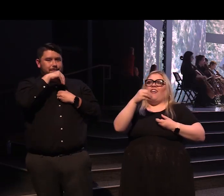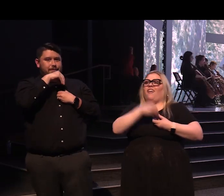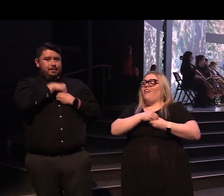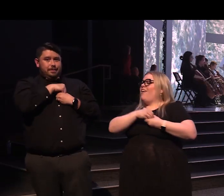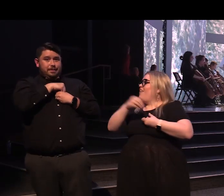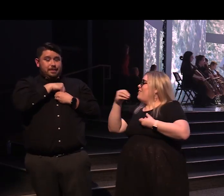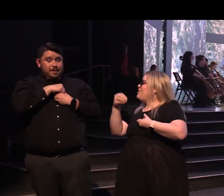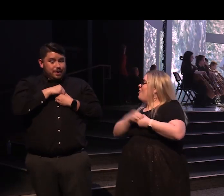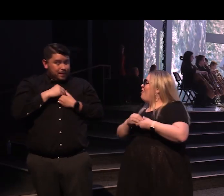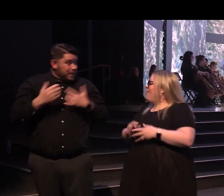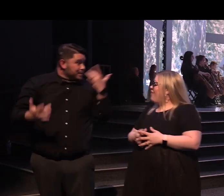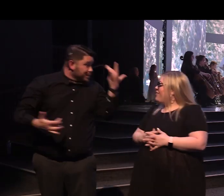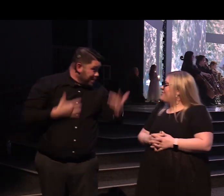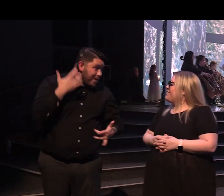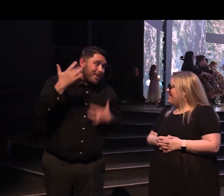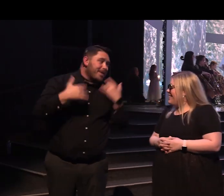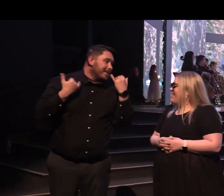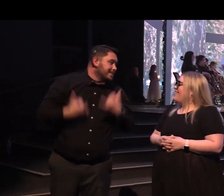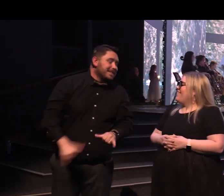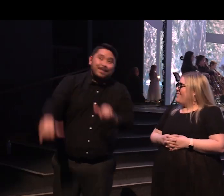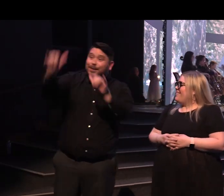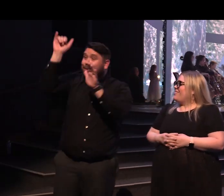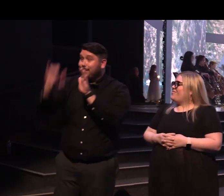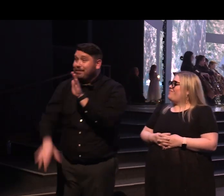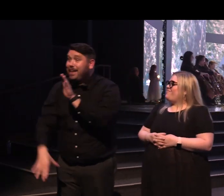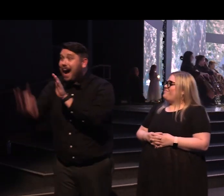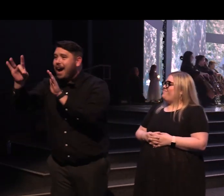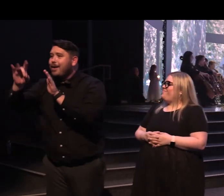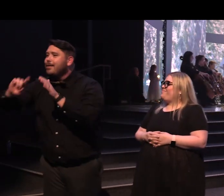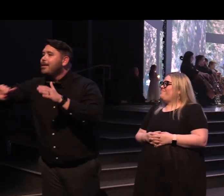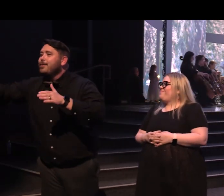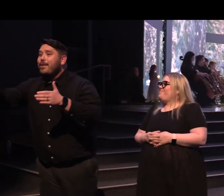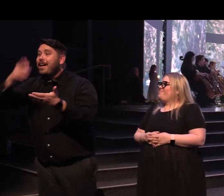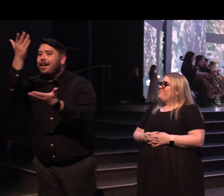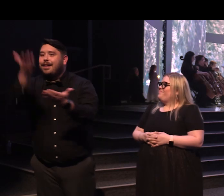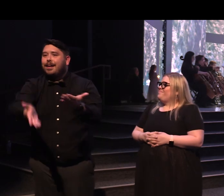heart. And the joy can still be found